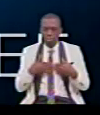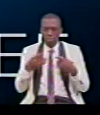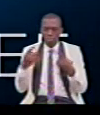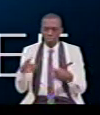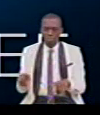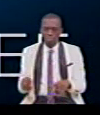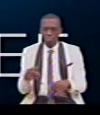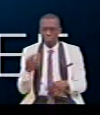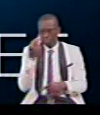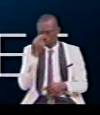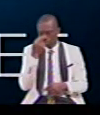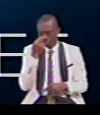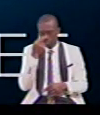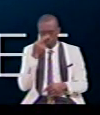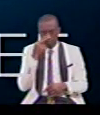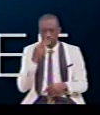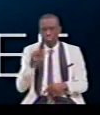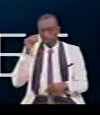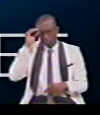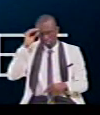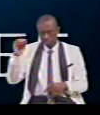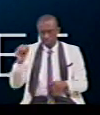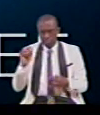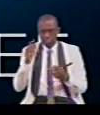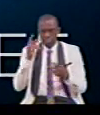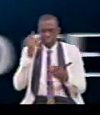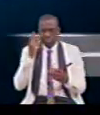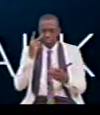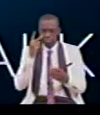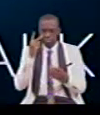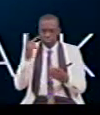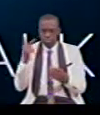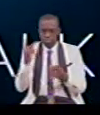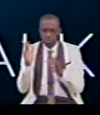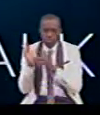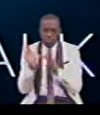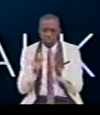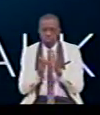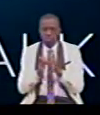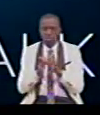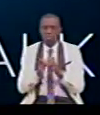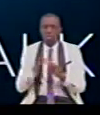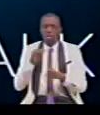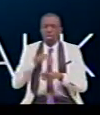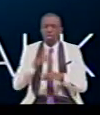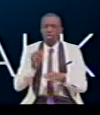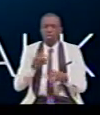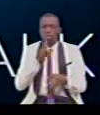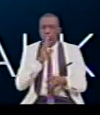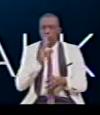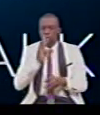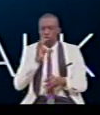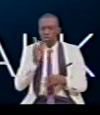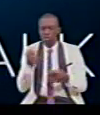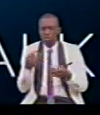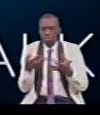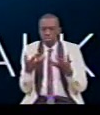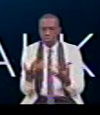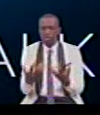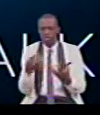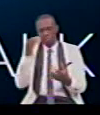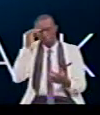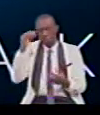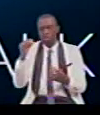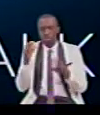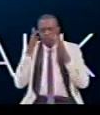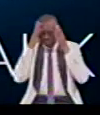Blind Bartimaeus encountered Jesus. His blindness was over. At the Pool of Bethesda, the crippled man encountered Jesus